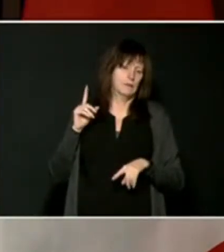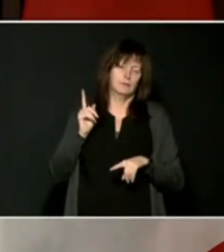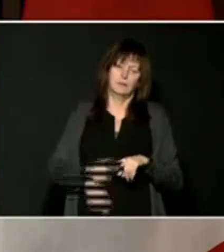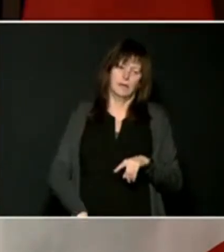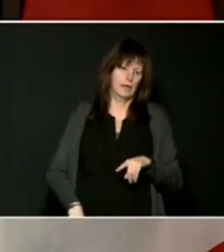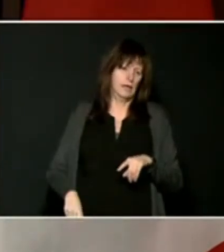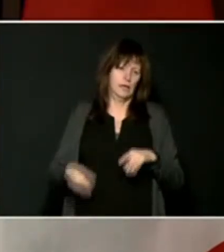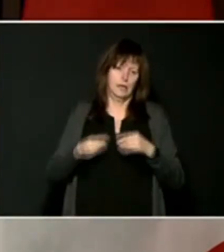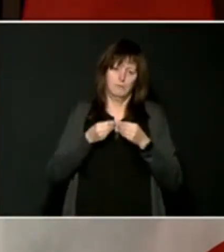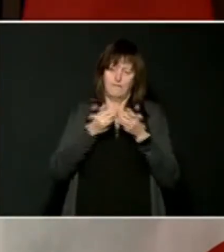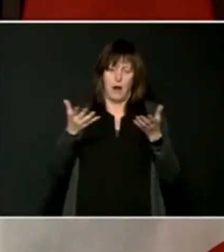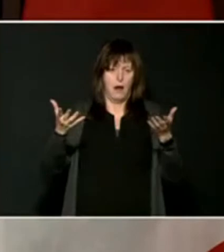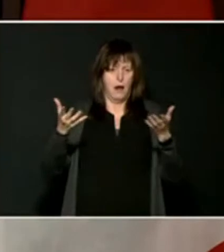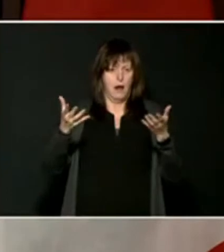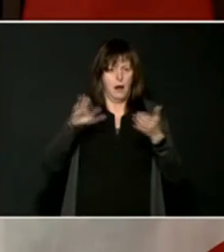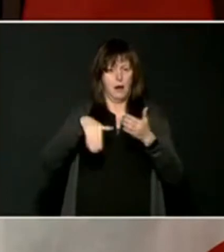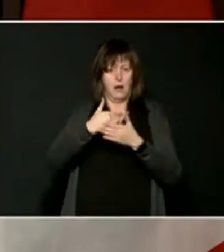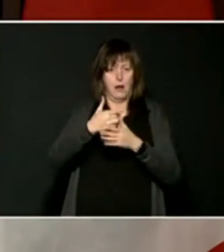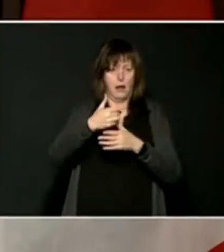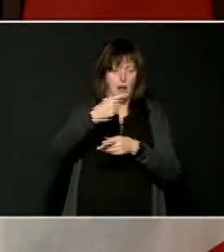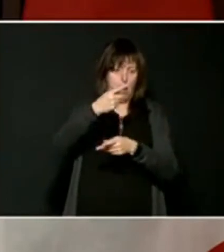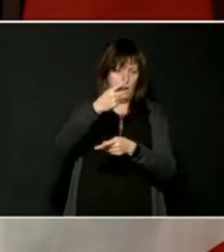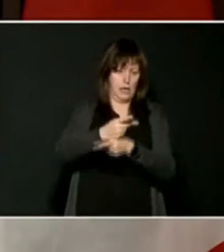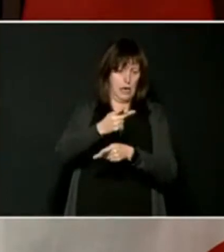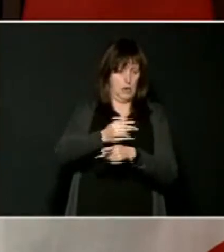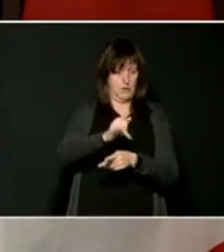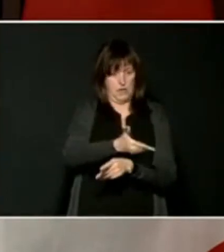would want to people. And I don't mean